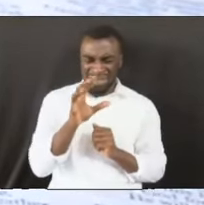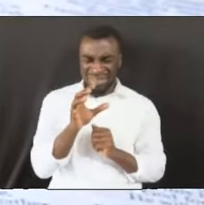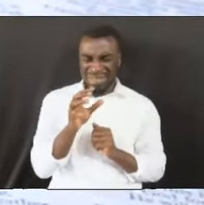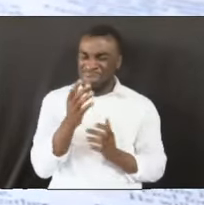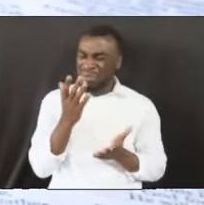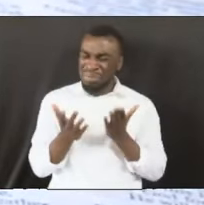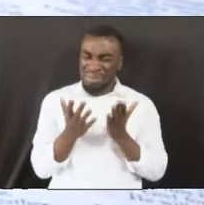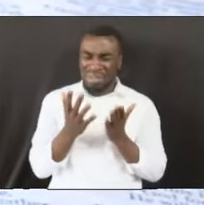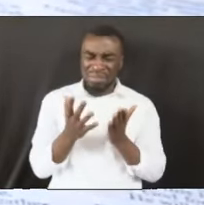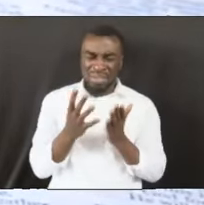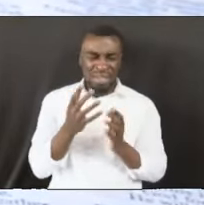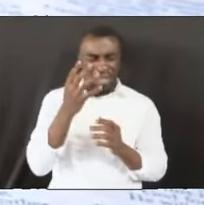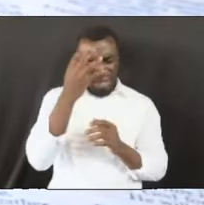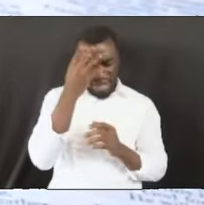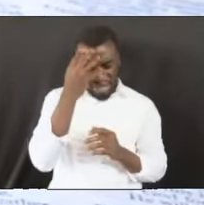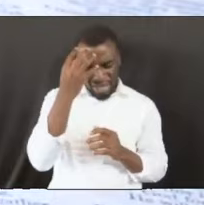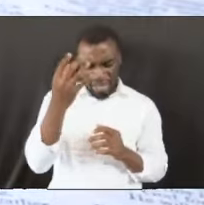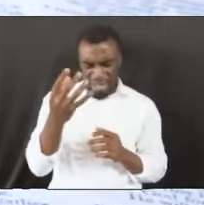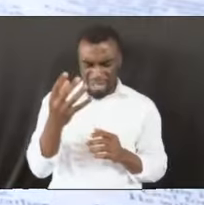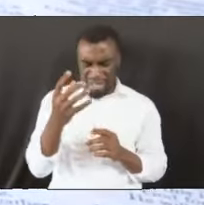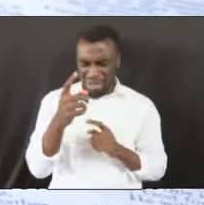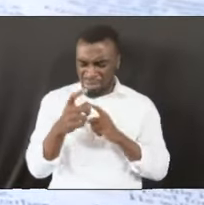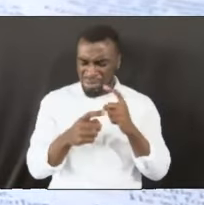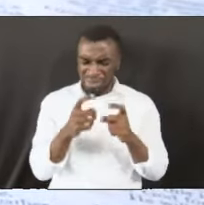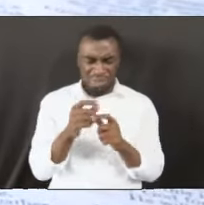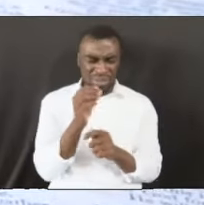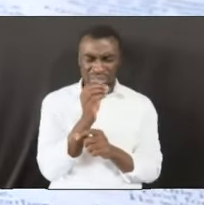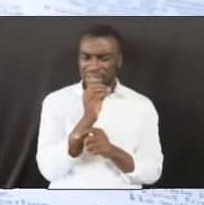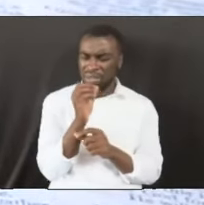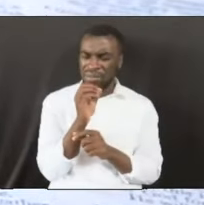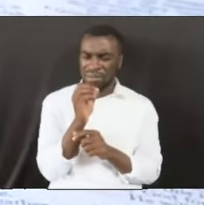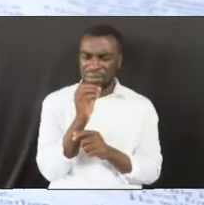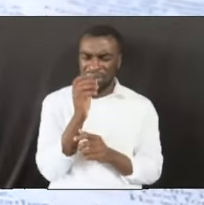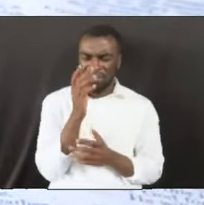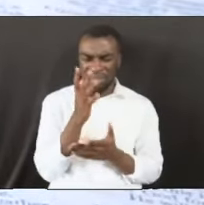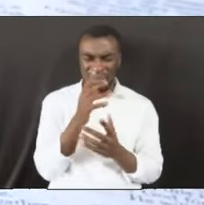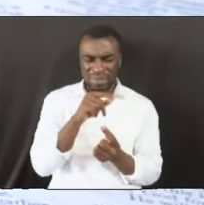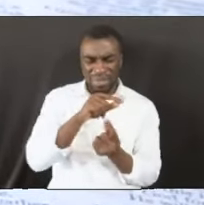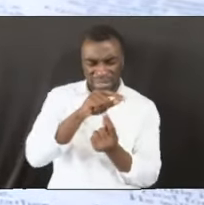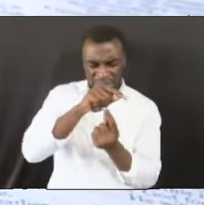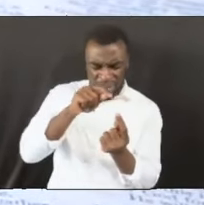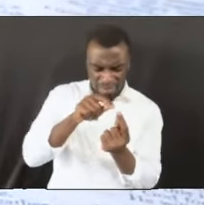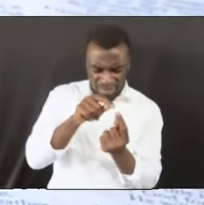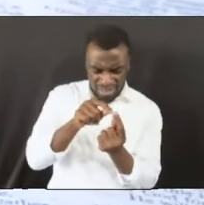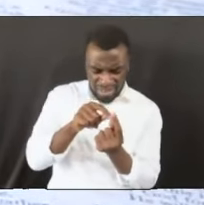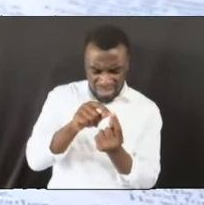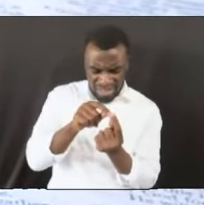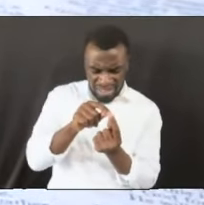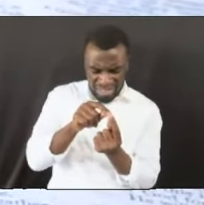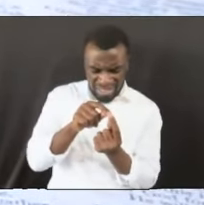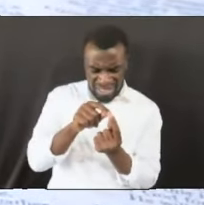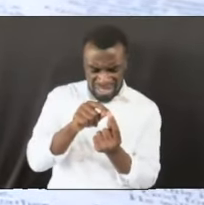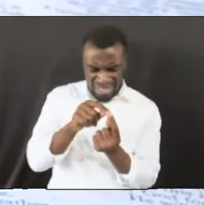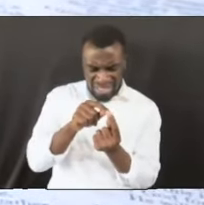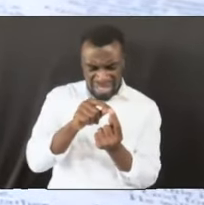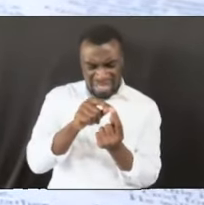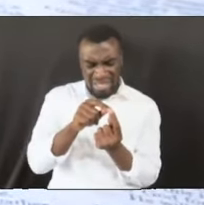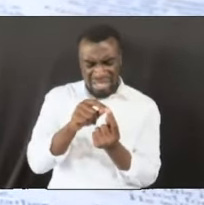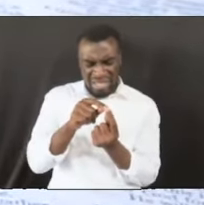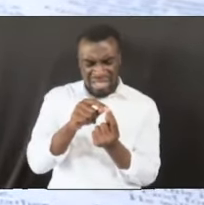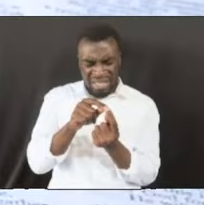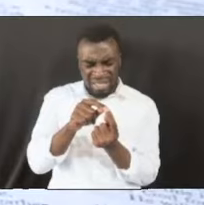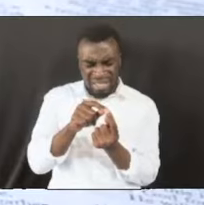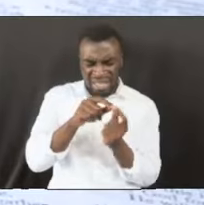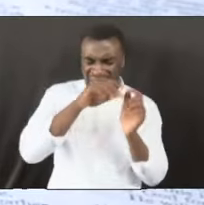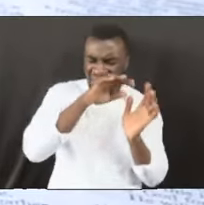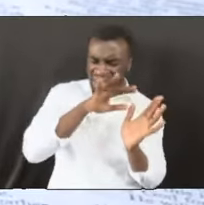temper, but very specifically in, Lord, neglecting the gospel